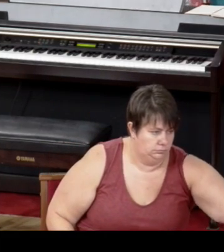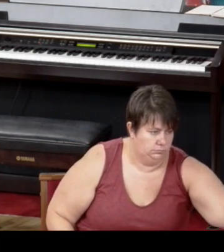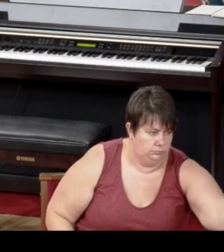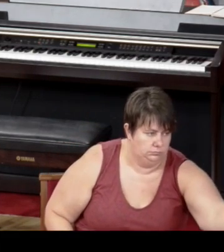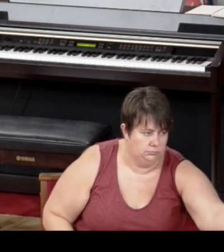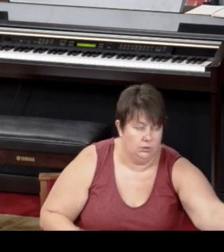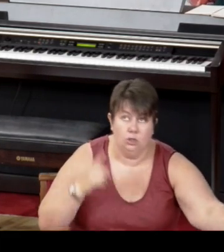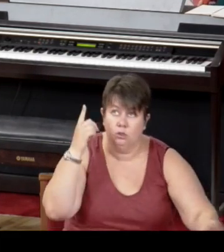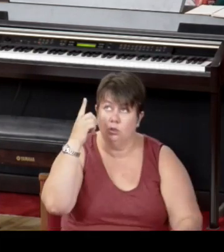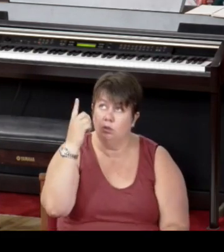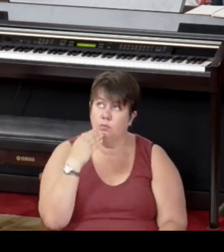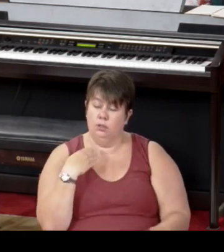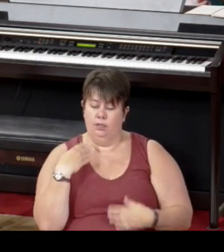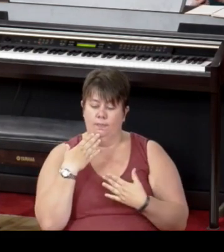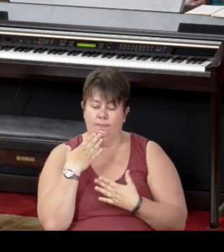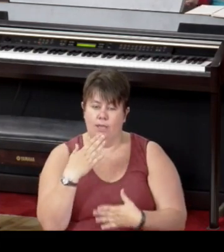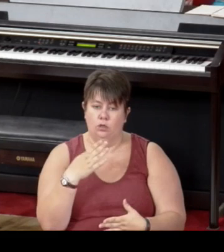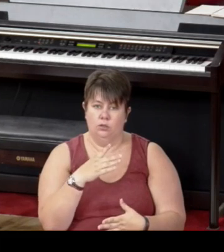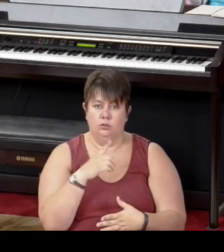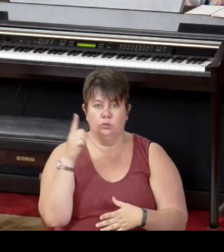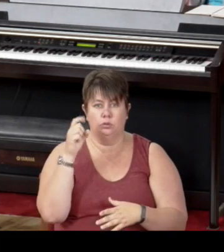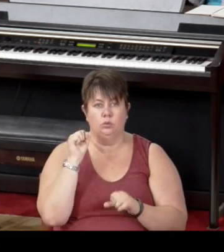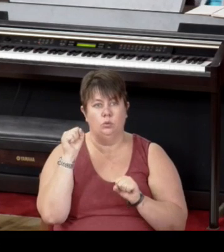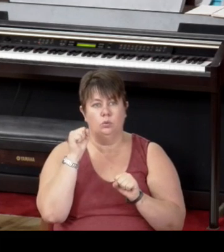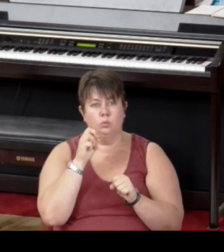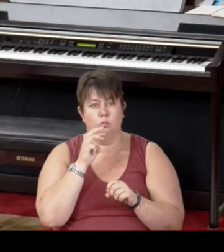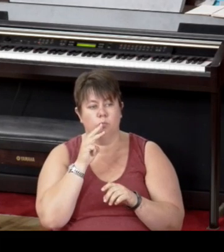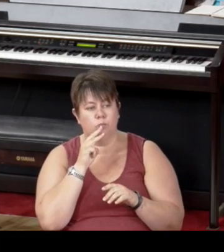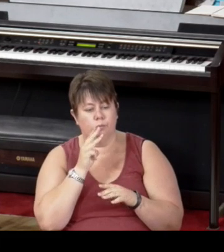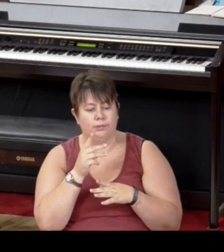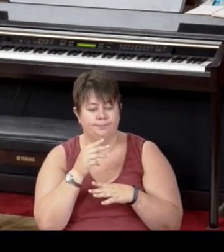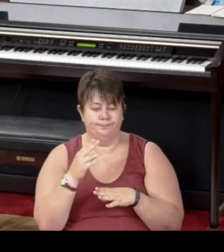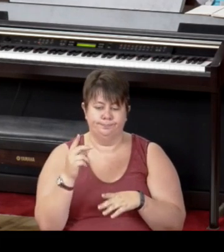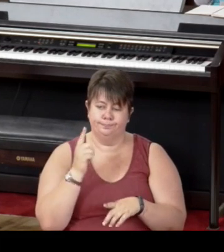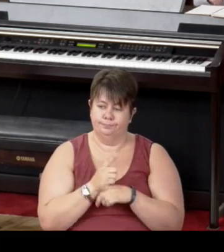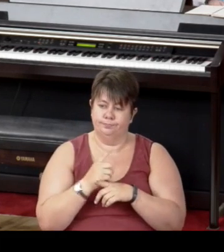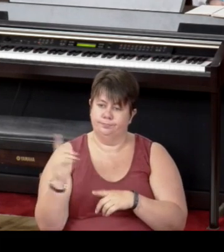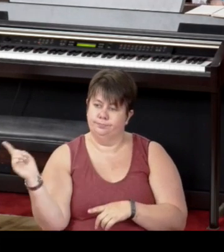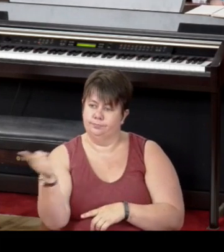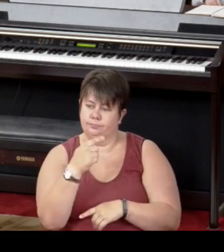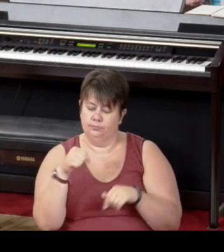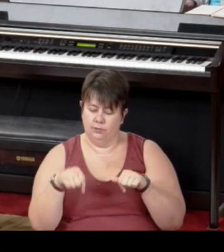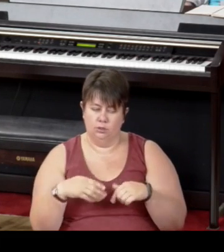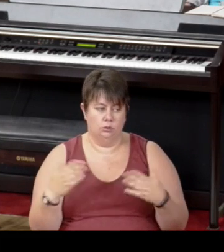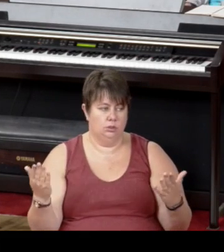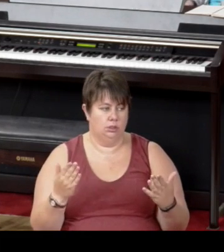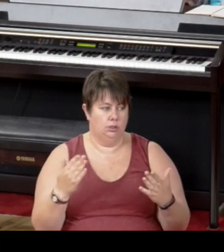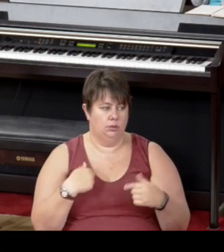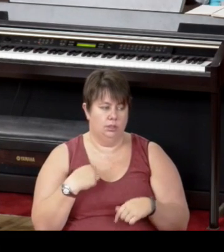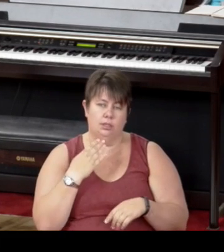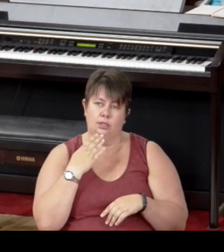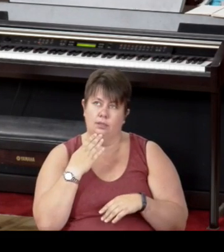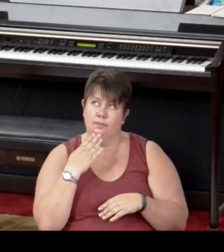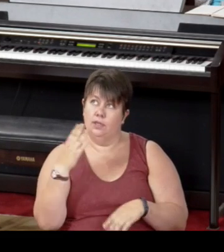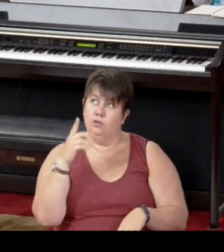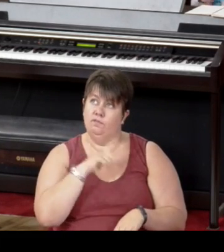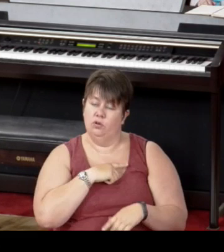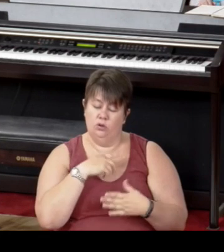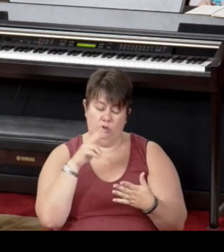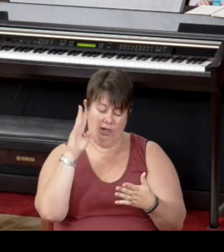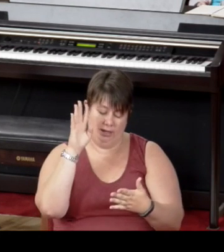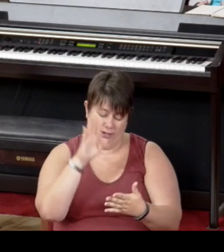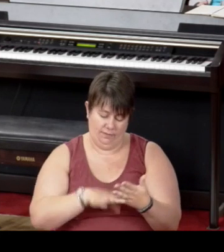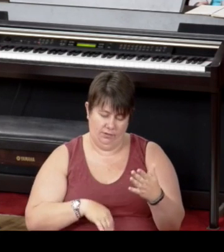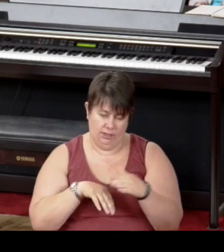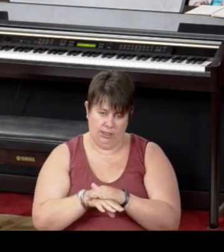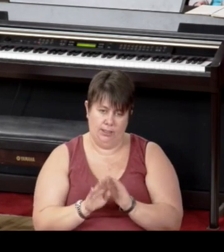Lord God, we thank you that your word is one which speaks to us this day. We thank you for all passages of Scripture,